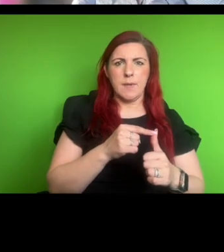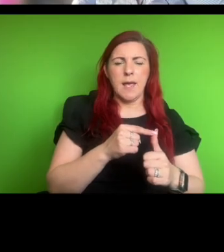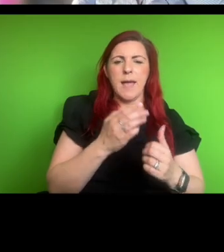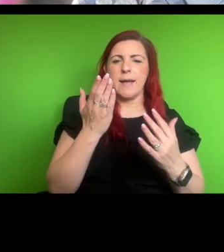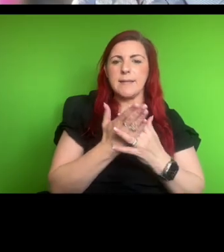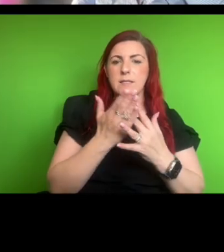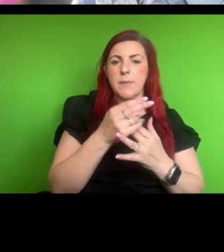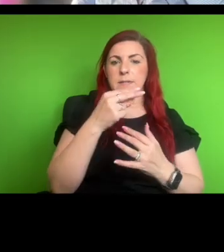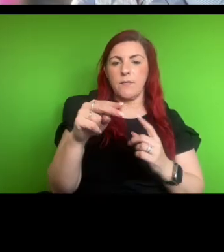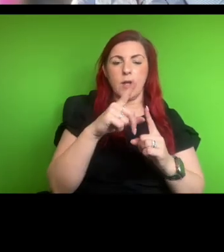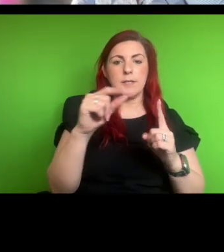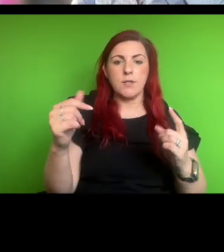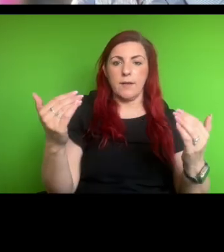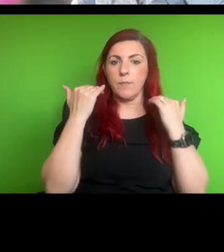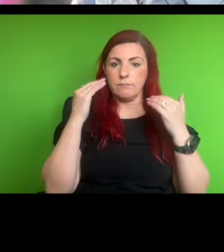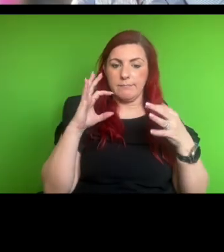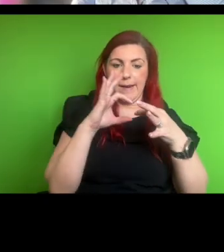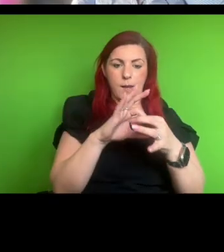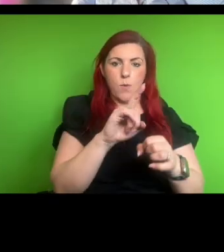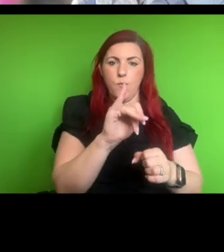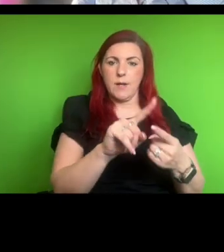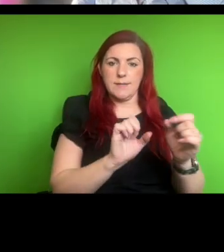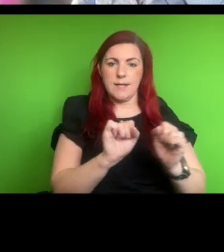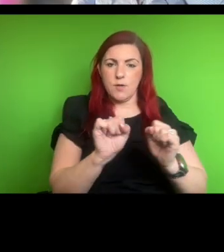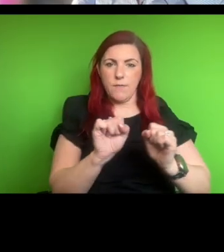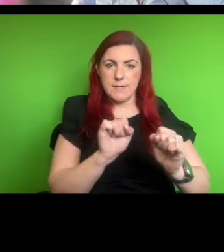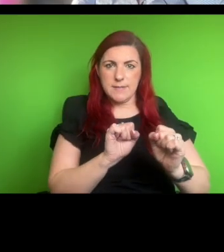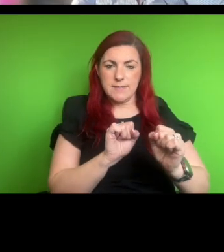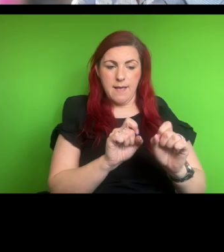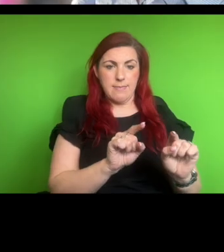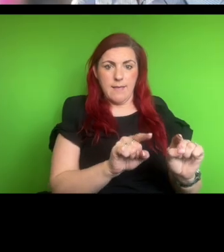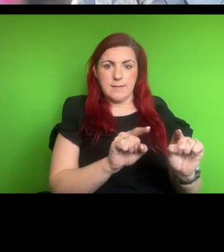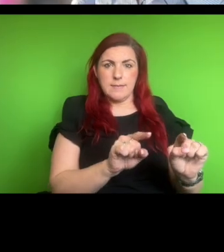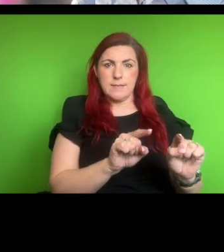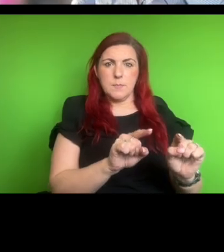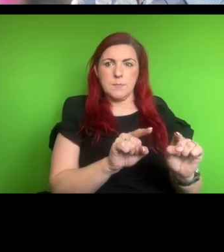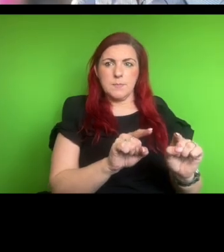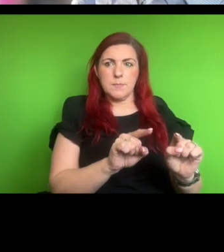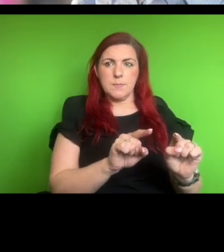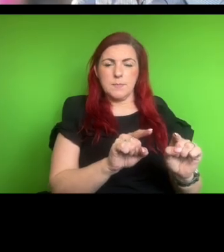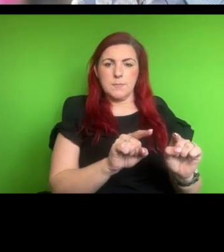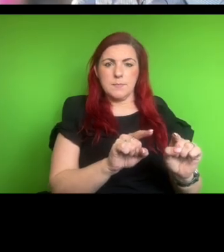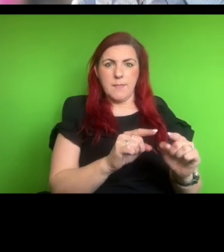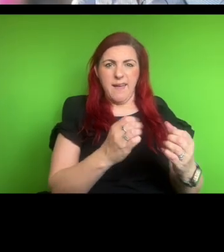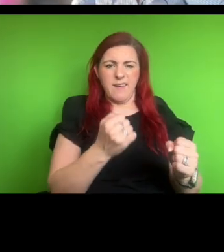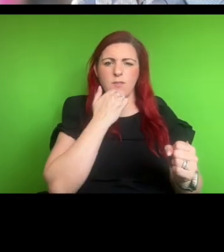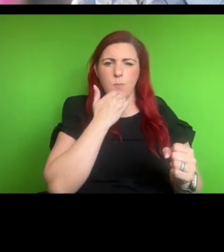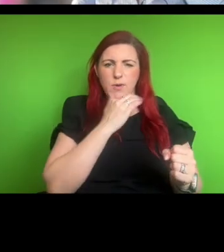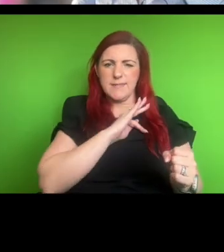and services. And that is has a number, and that number is